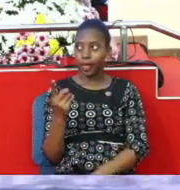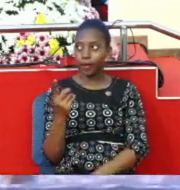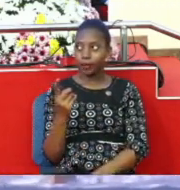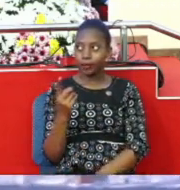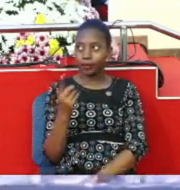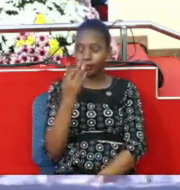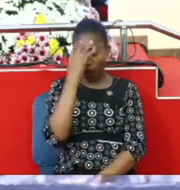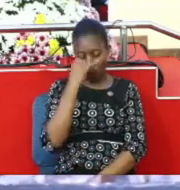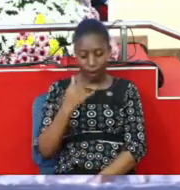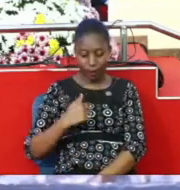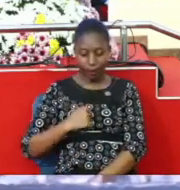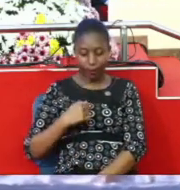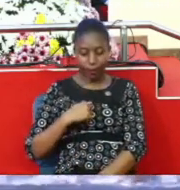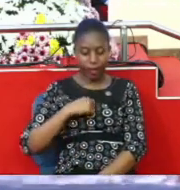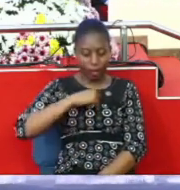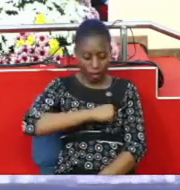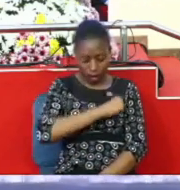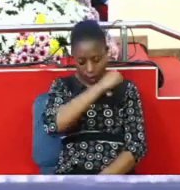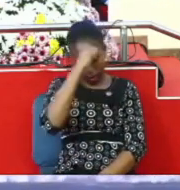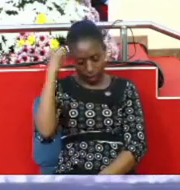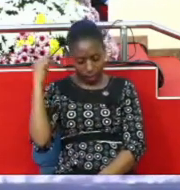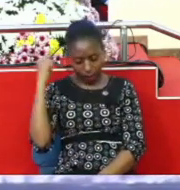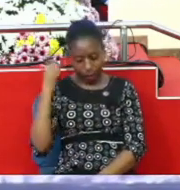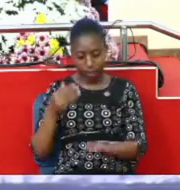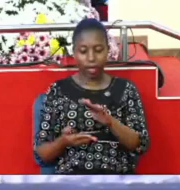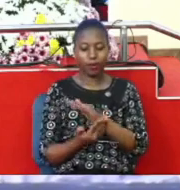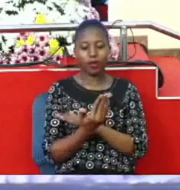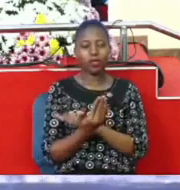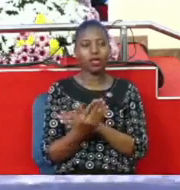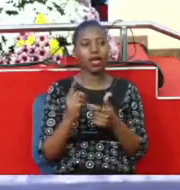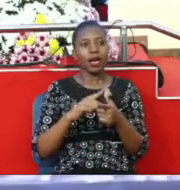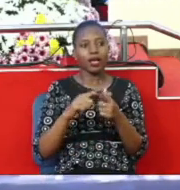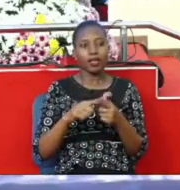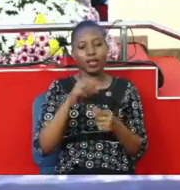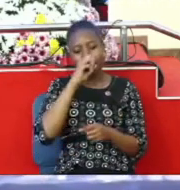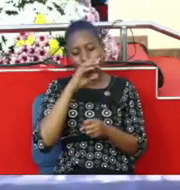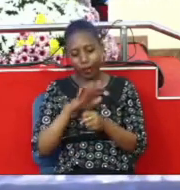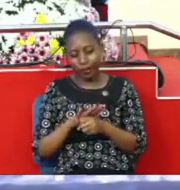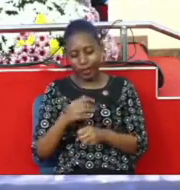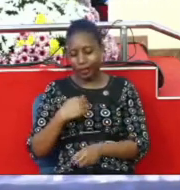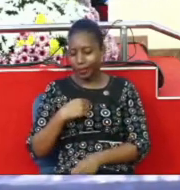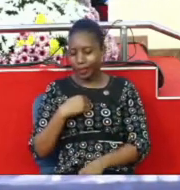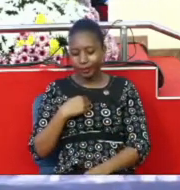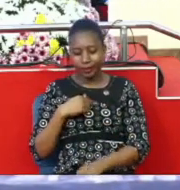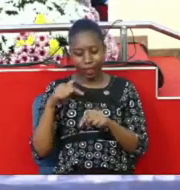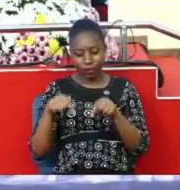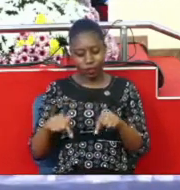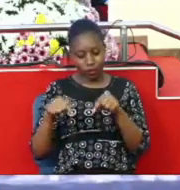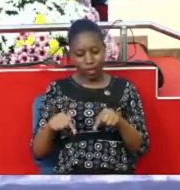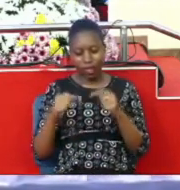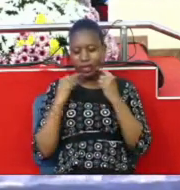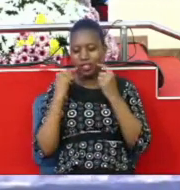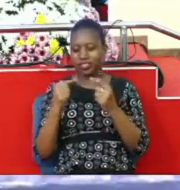morning and say, Leo, sifanyi dhambi. I'm not going to Leo, dhambi. I'm not going dhambi. To see.